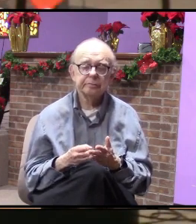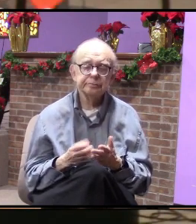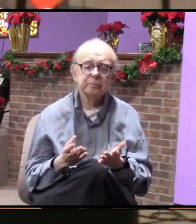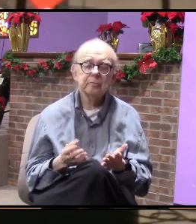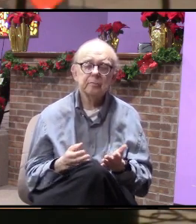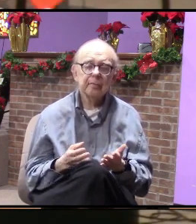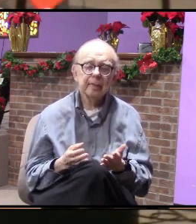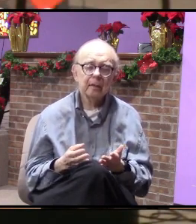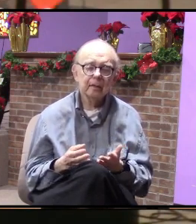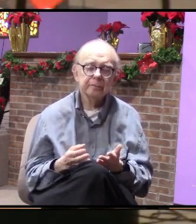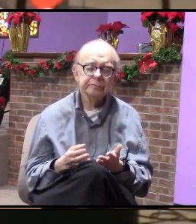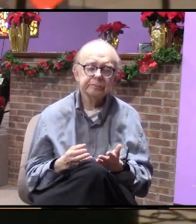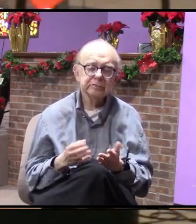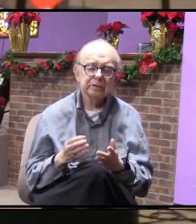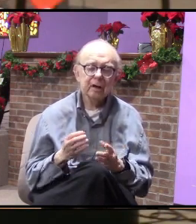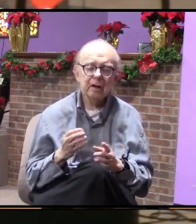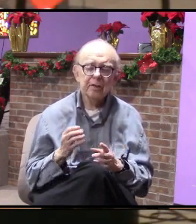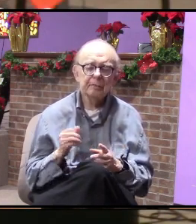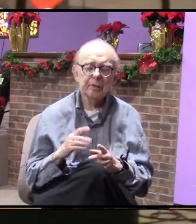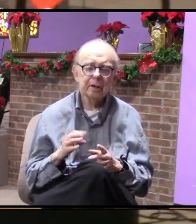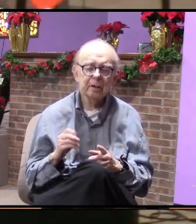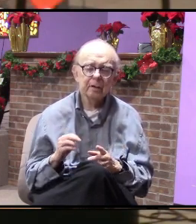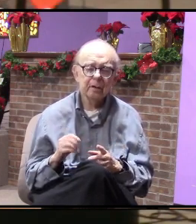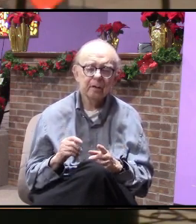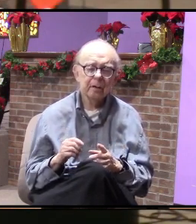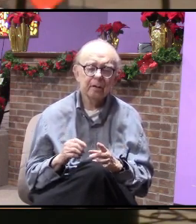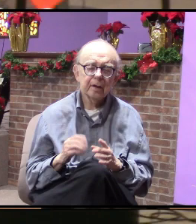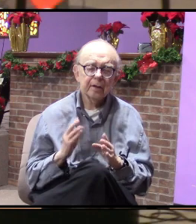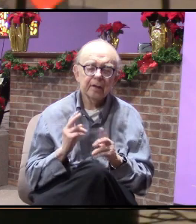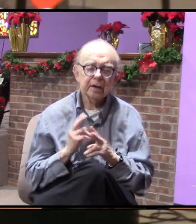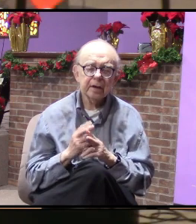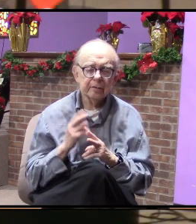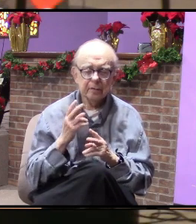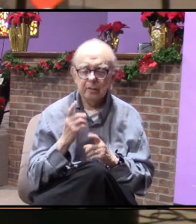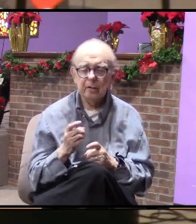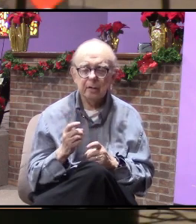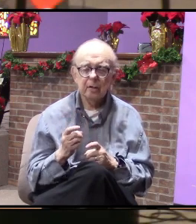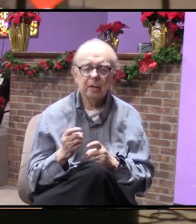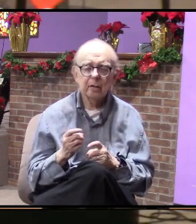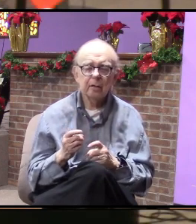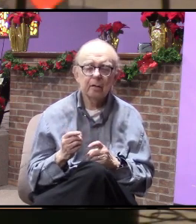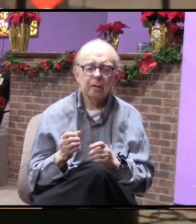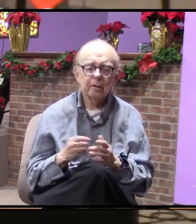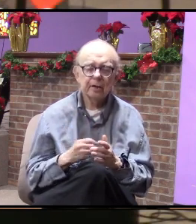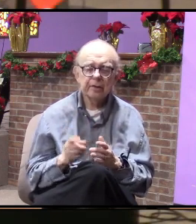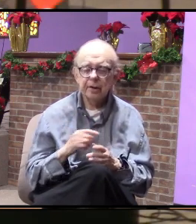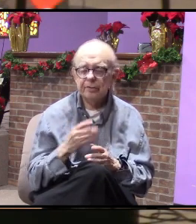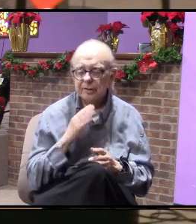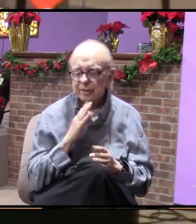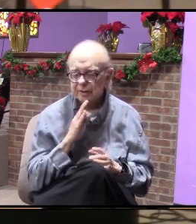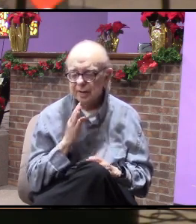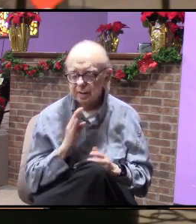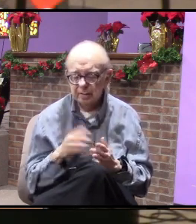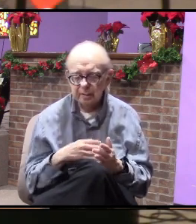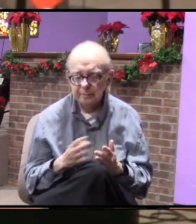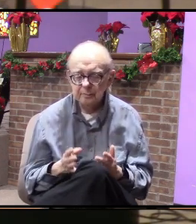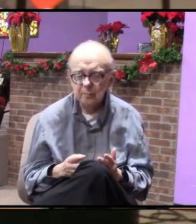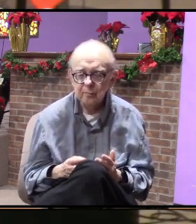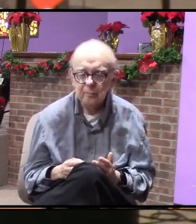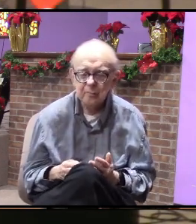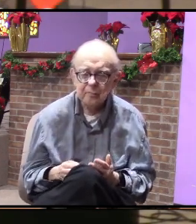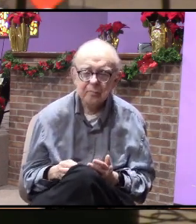with this rhythm that's there, that piques your interest, and the songs that they're singing, okay? So